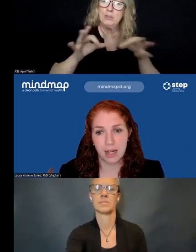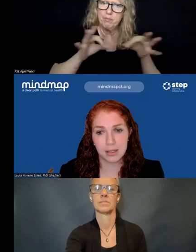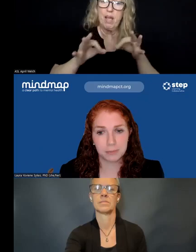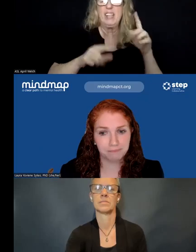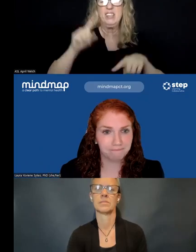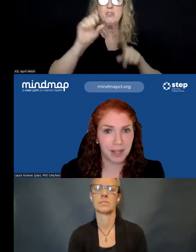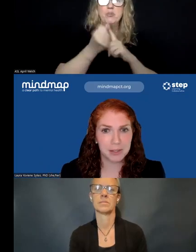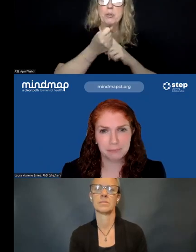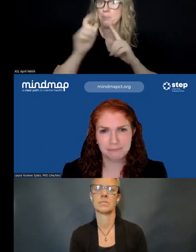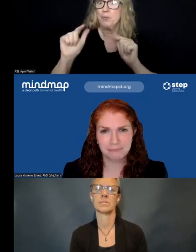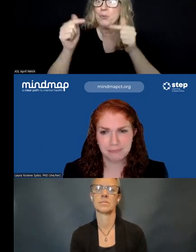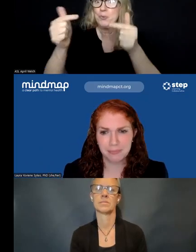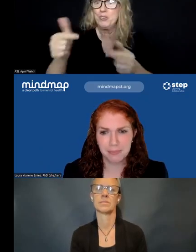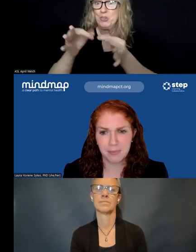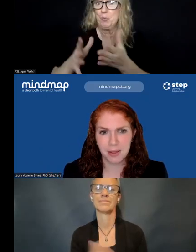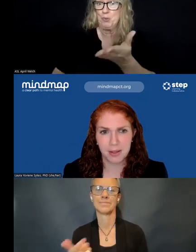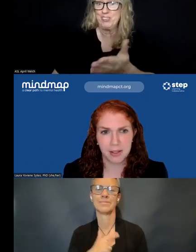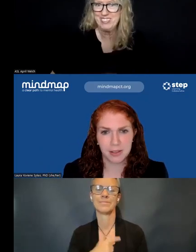different settings. Next.